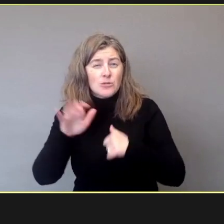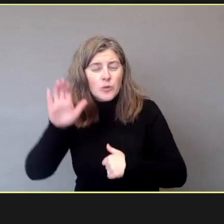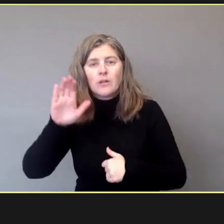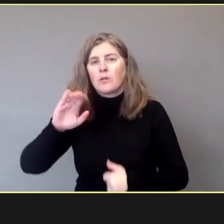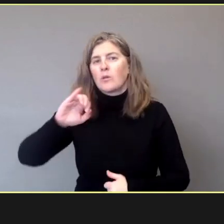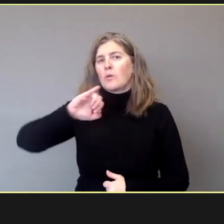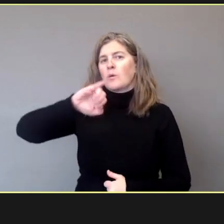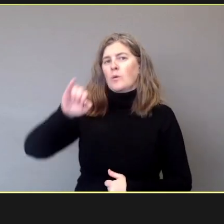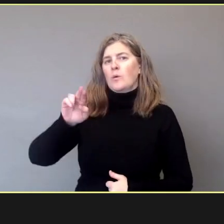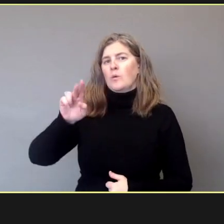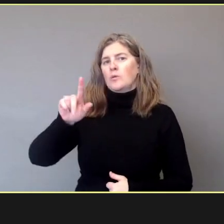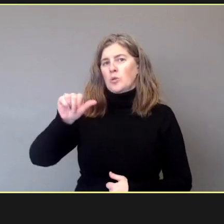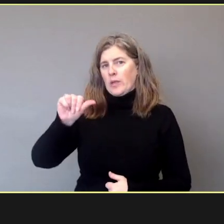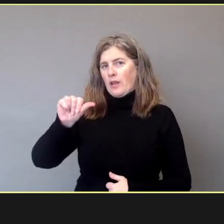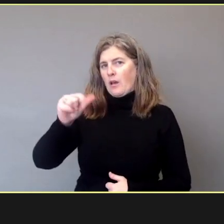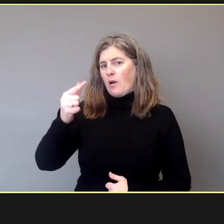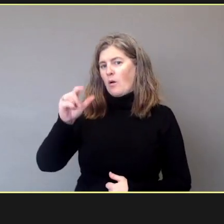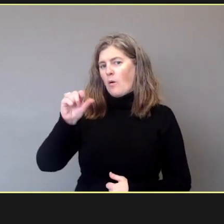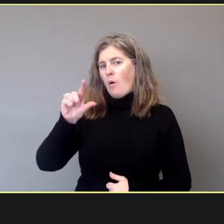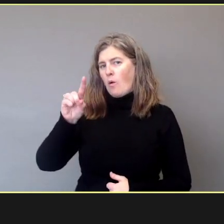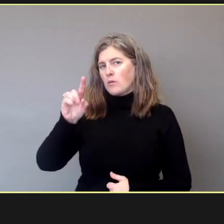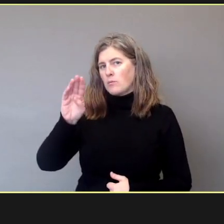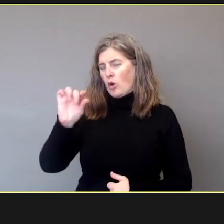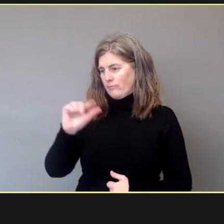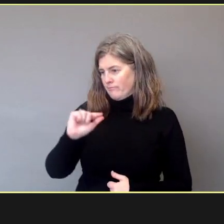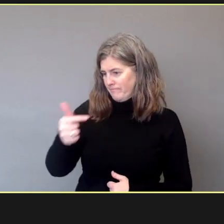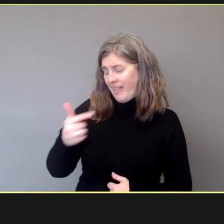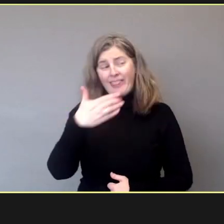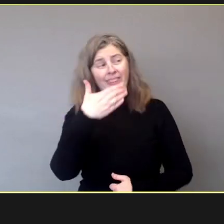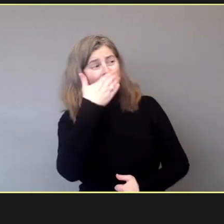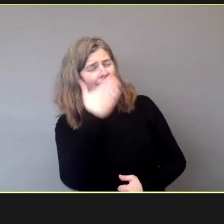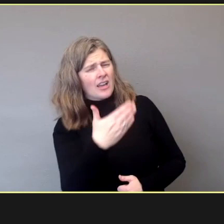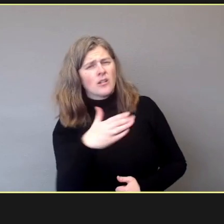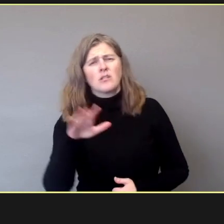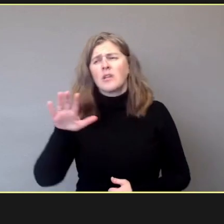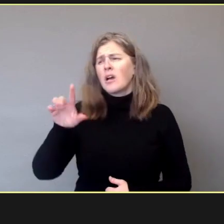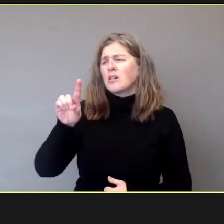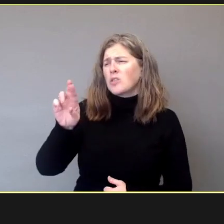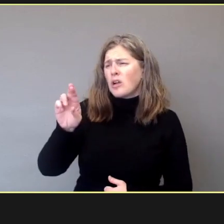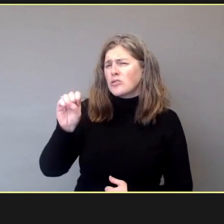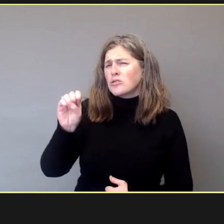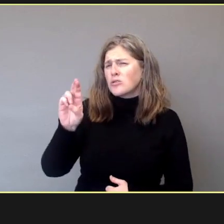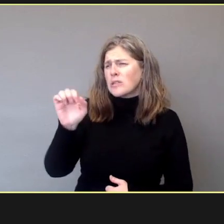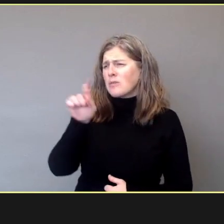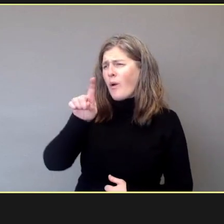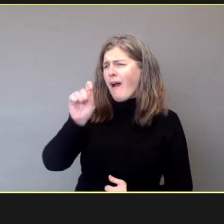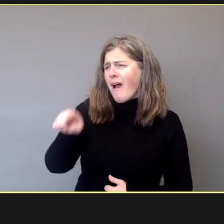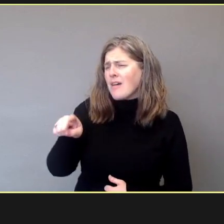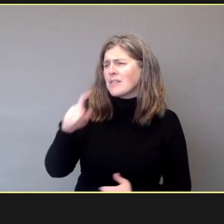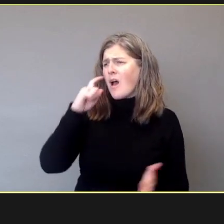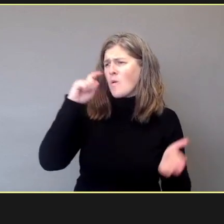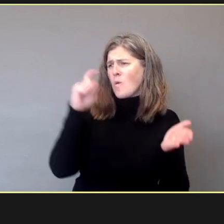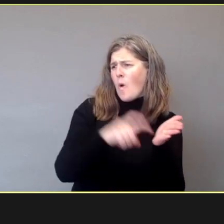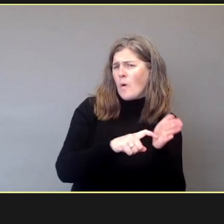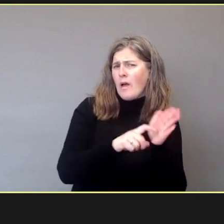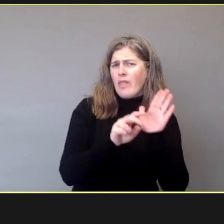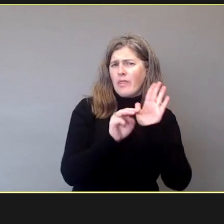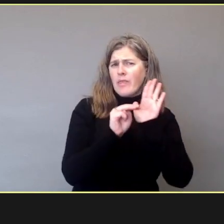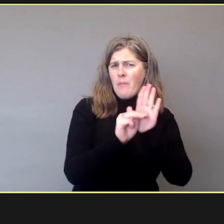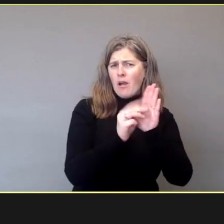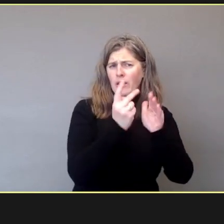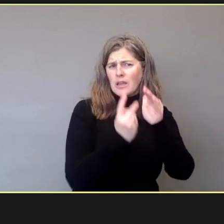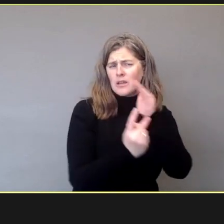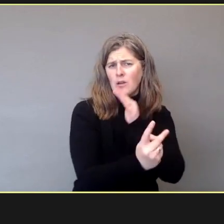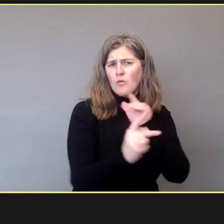Goldberg, back to you. Thanks, Alex. Dr. Scrace, I just wanted to ask real quick. I noticed that the most recent